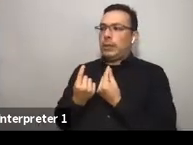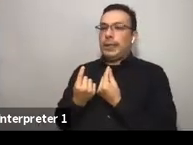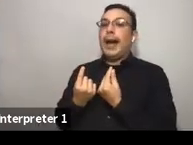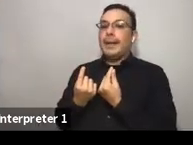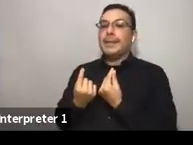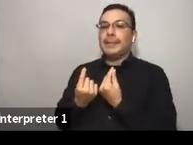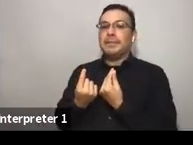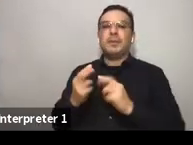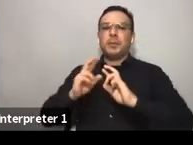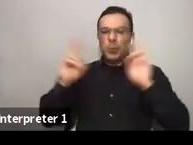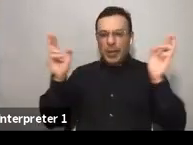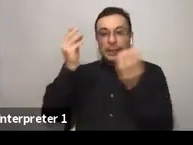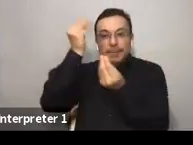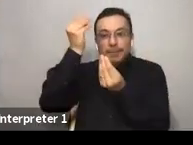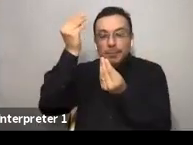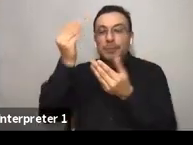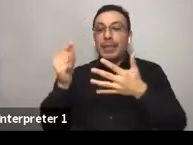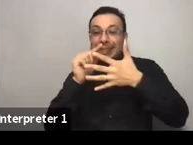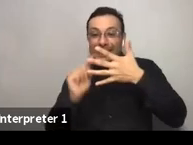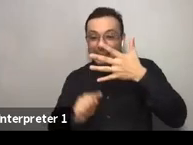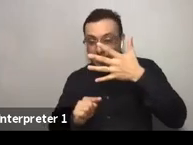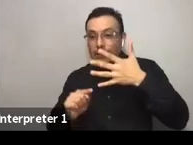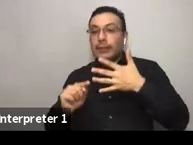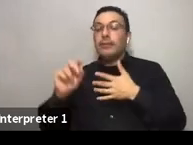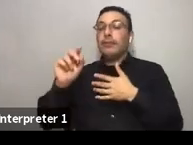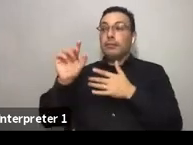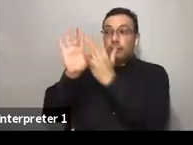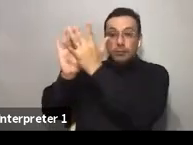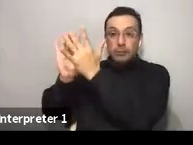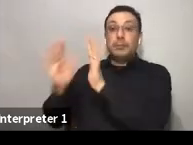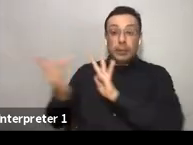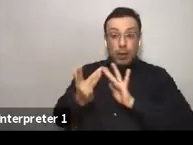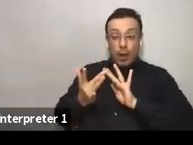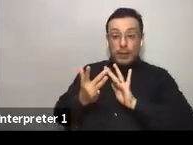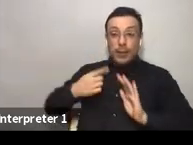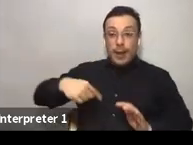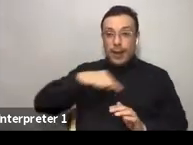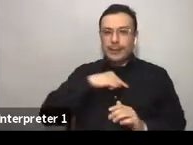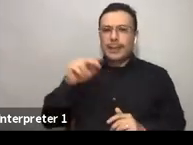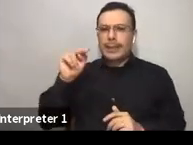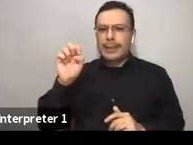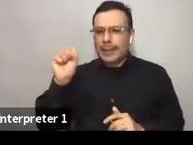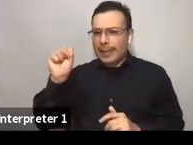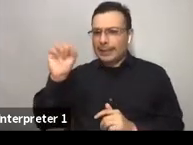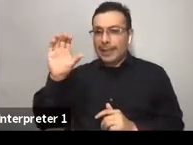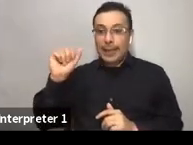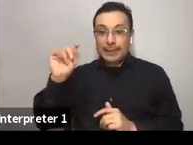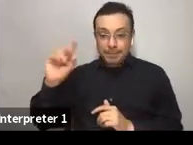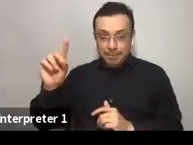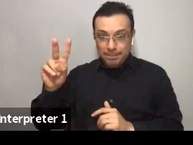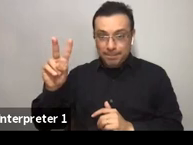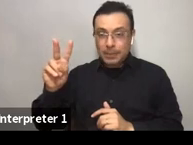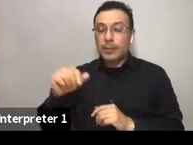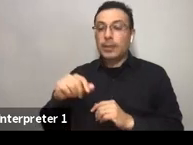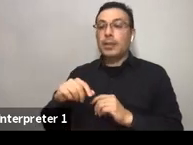resources related to all of these. I encourage you to reach out to them. Reach out to us if any certain demands for information come